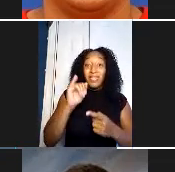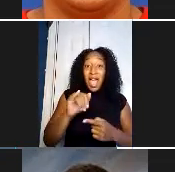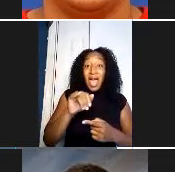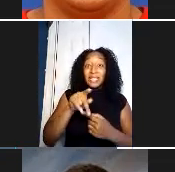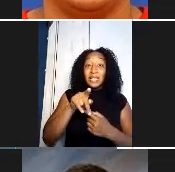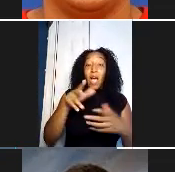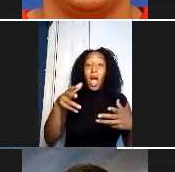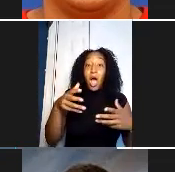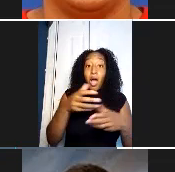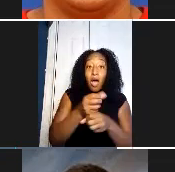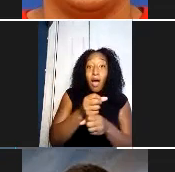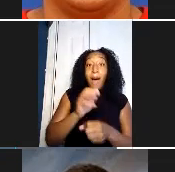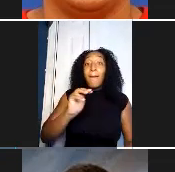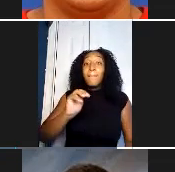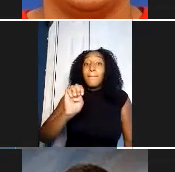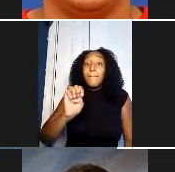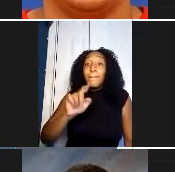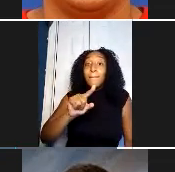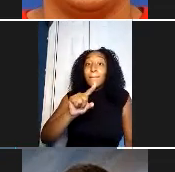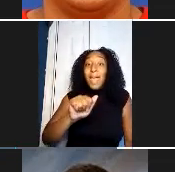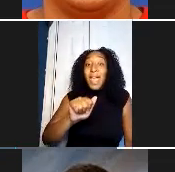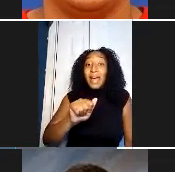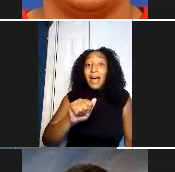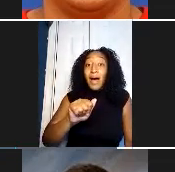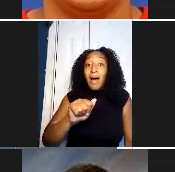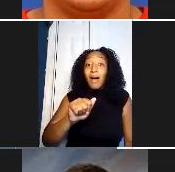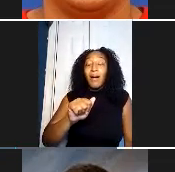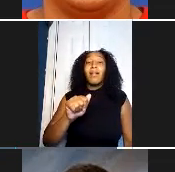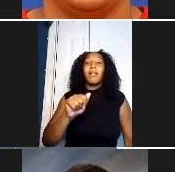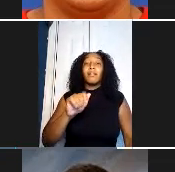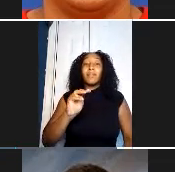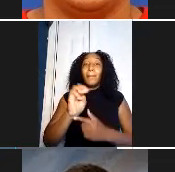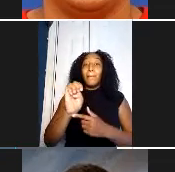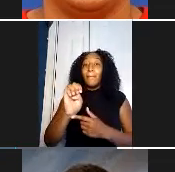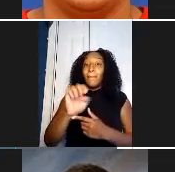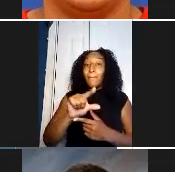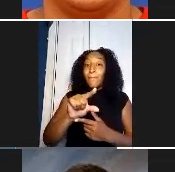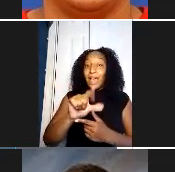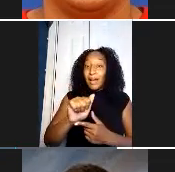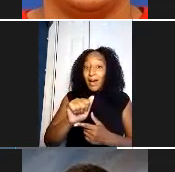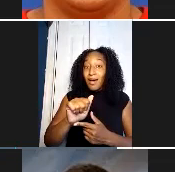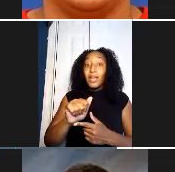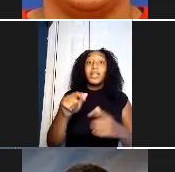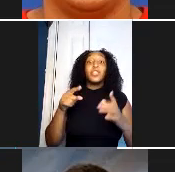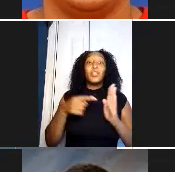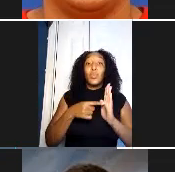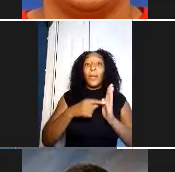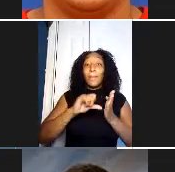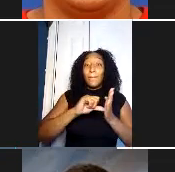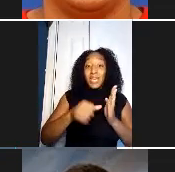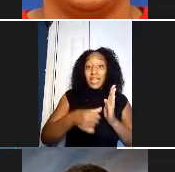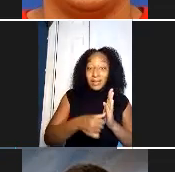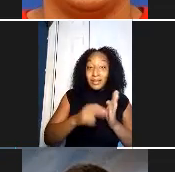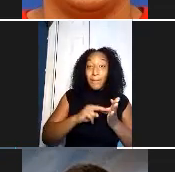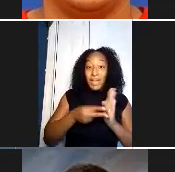10. And then we use the capital M to represent that prefix mega,